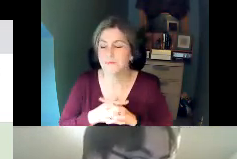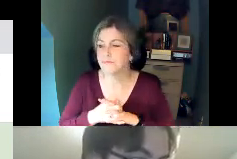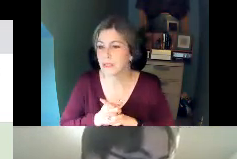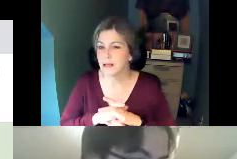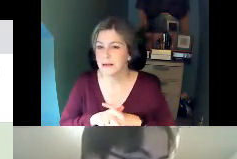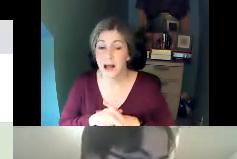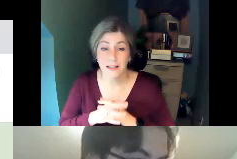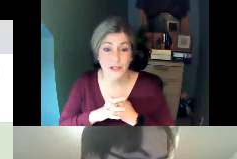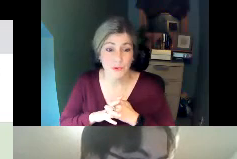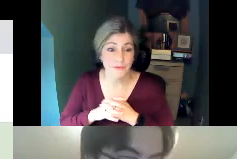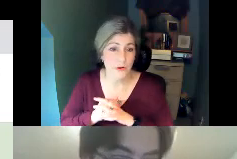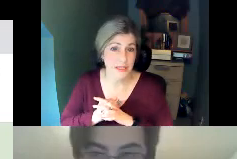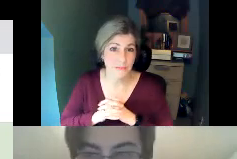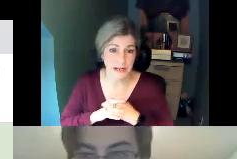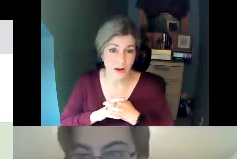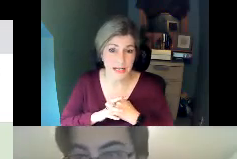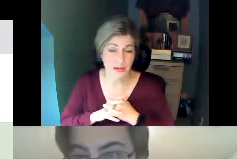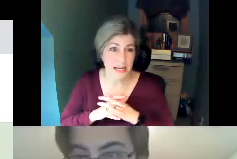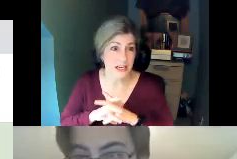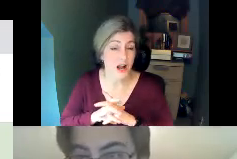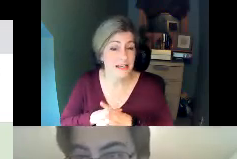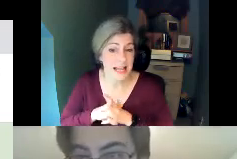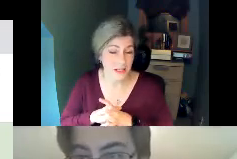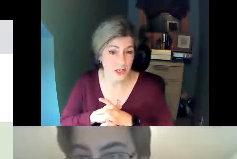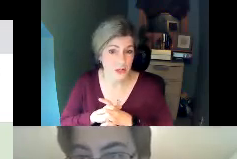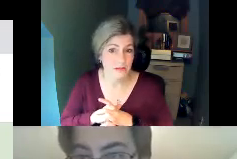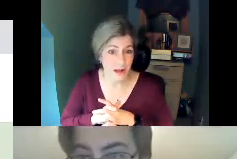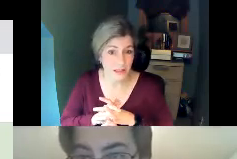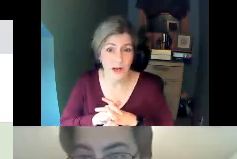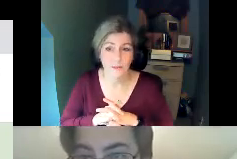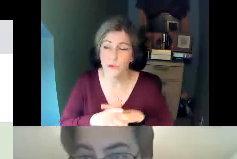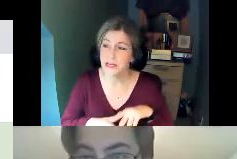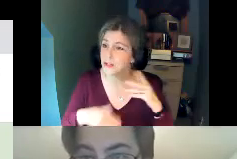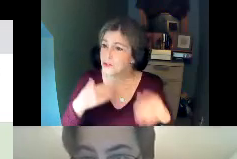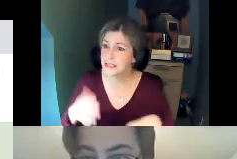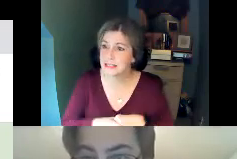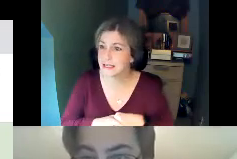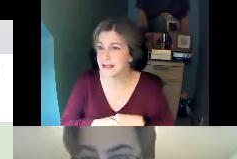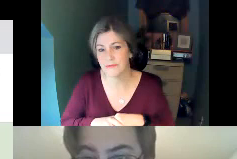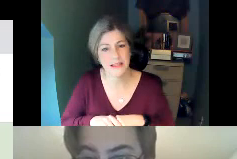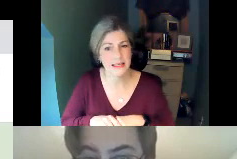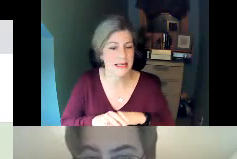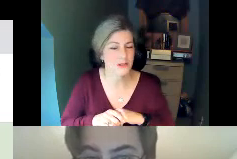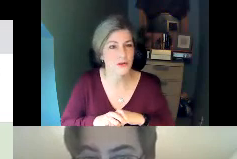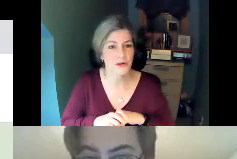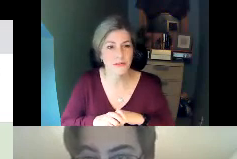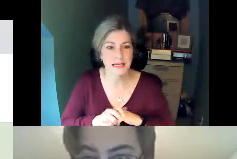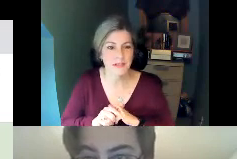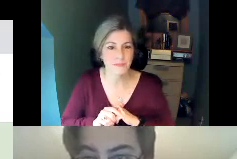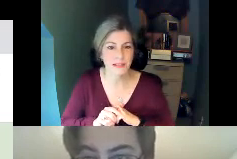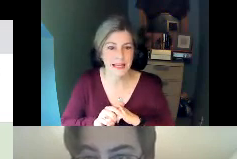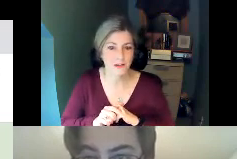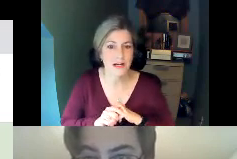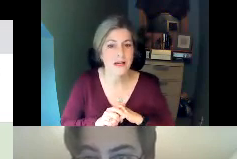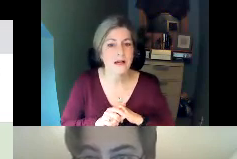these knowledgeable folks that have been on here today to contact you and follow up. You just didn't get everything answered or you think